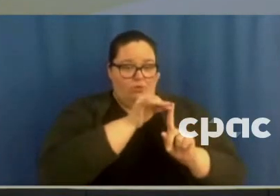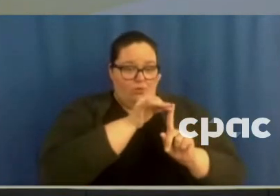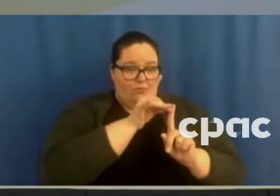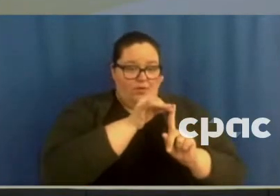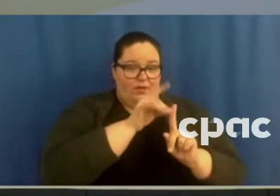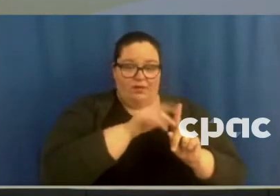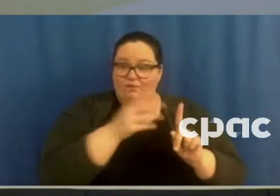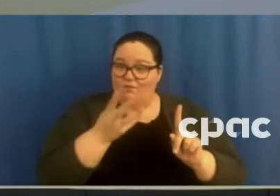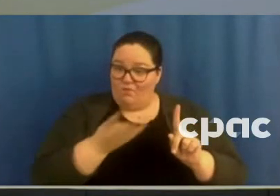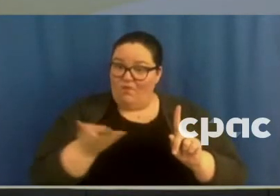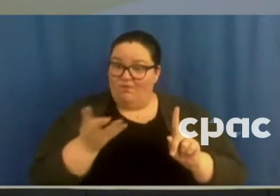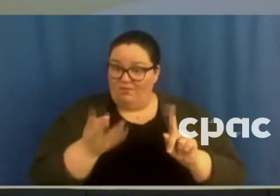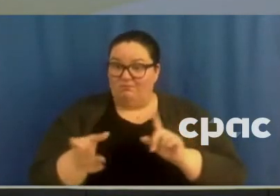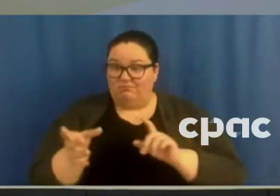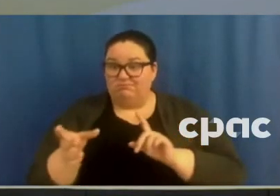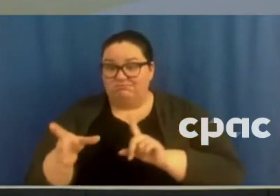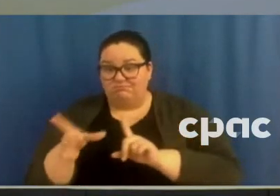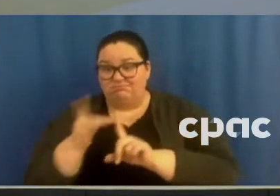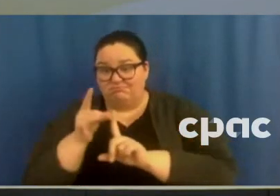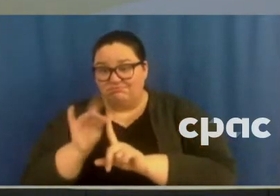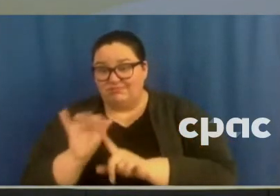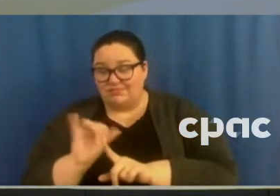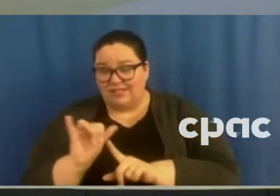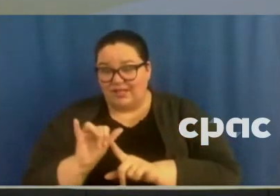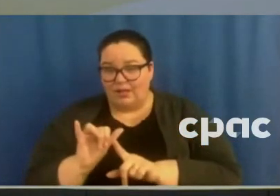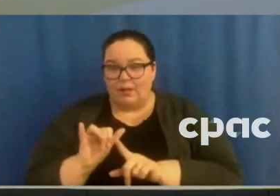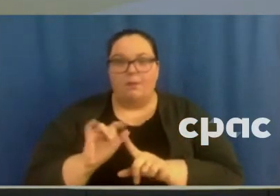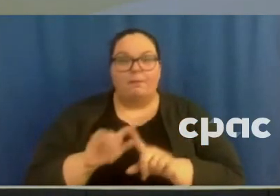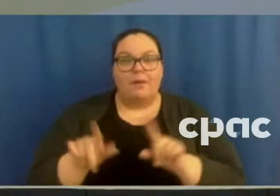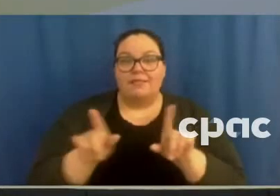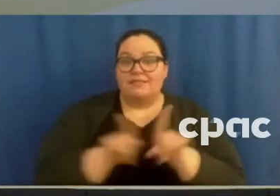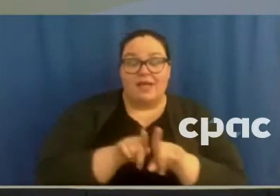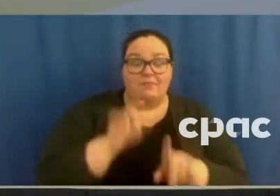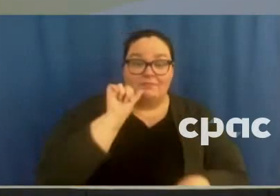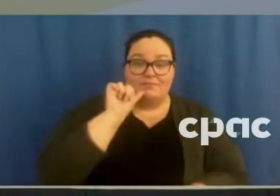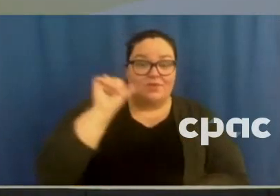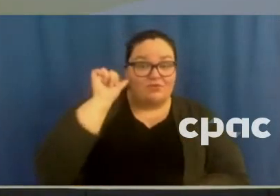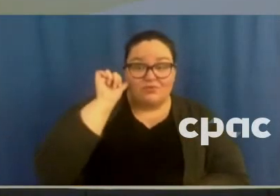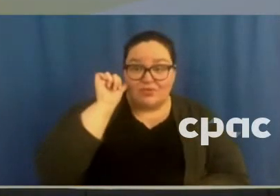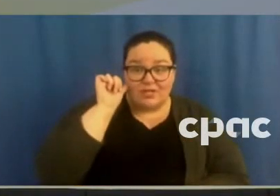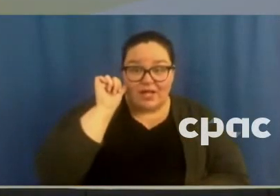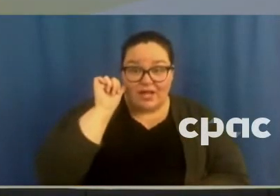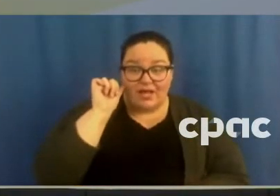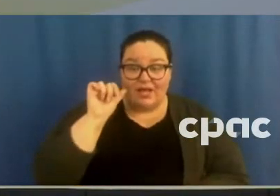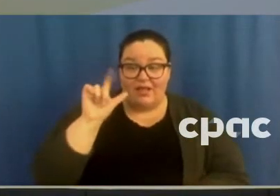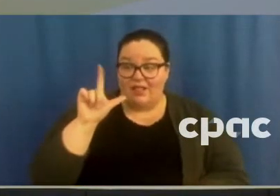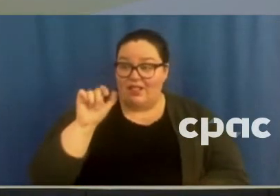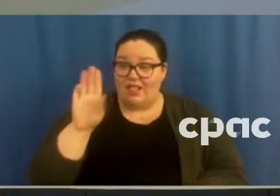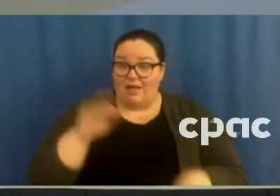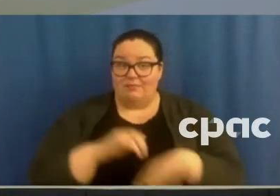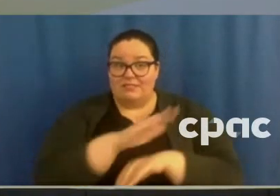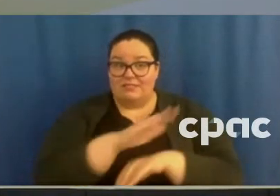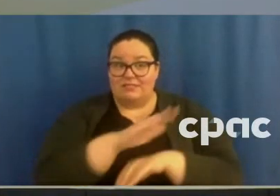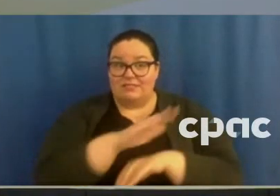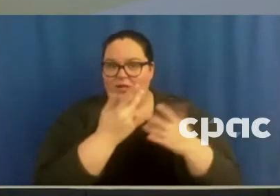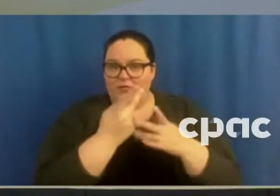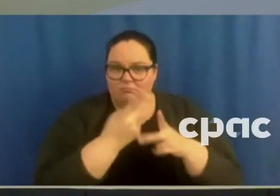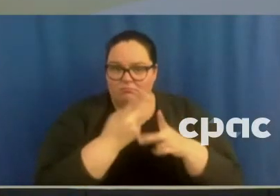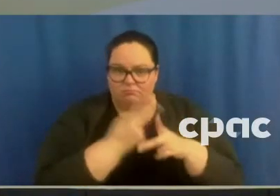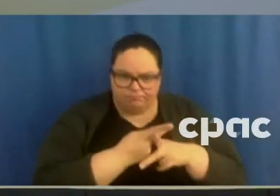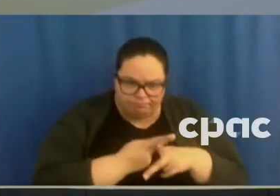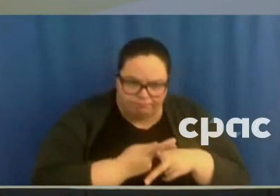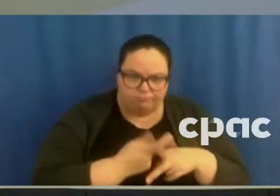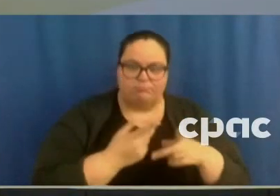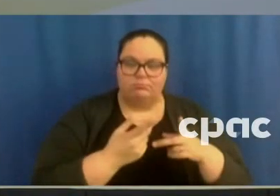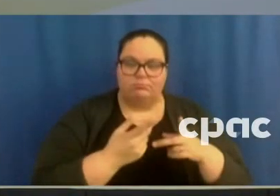We are still having other close contacts from the cases yesterday that are in the lab and are pending. So I don't have